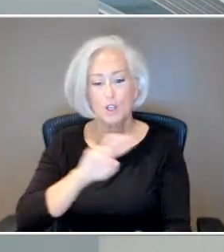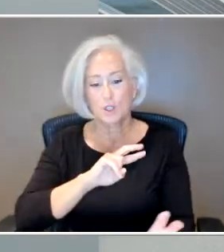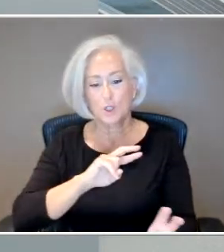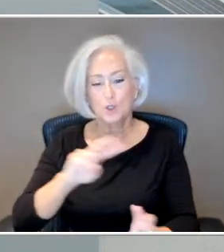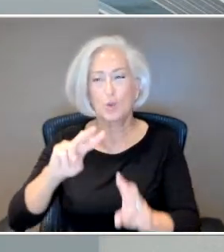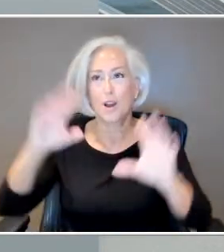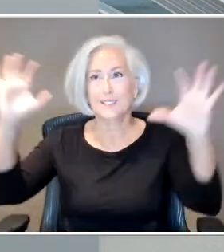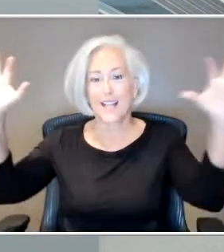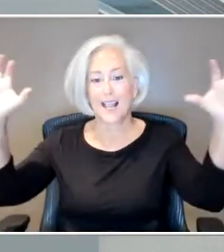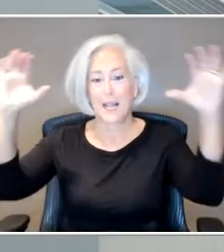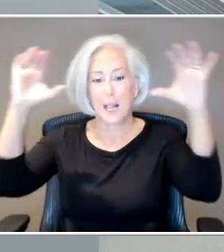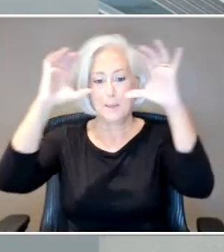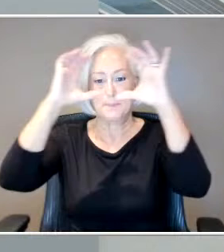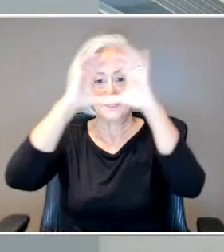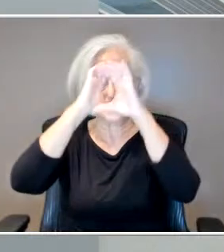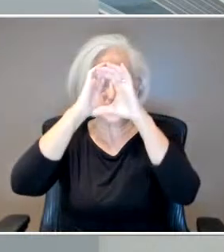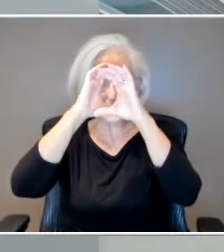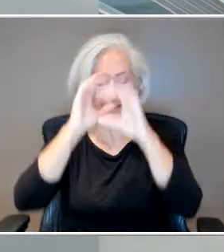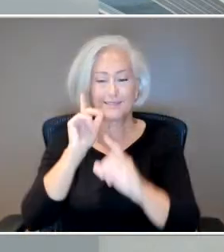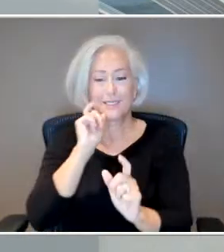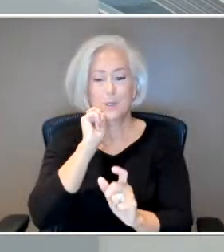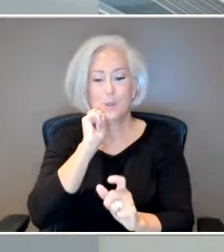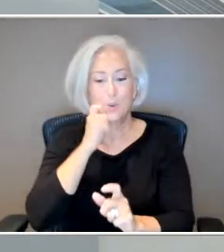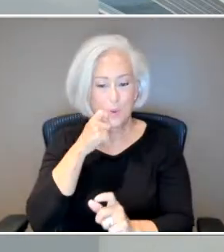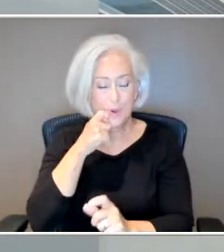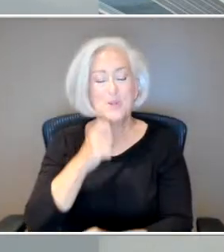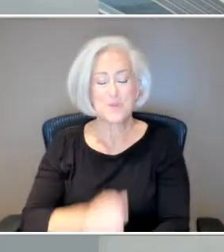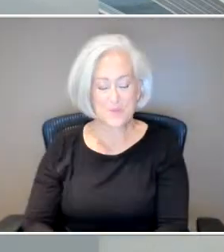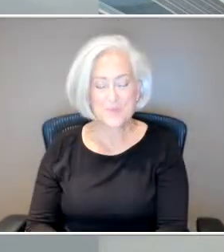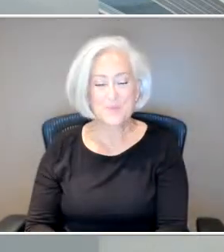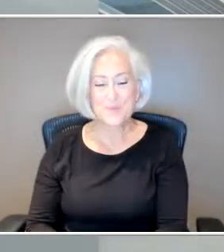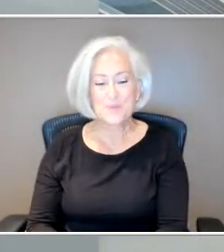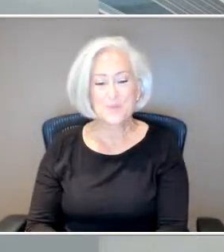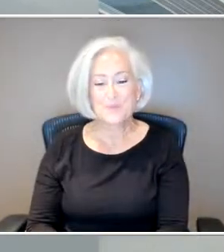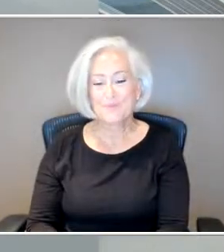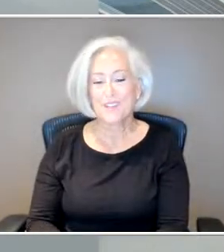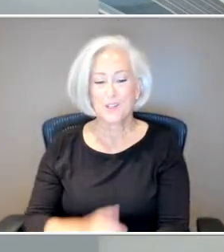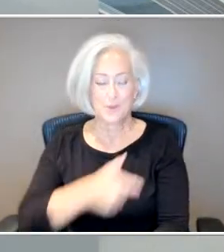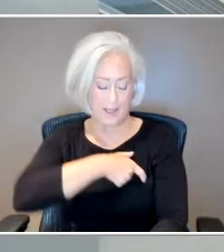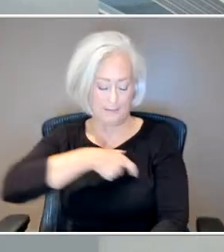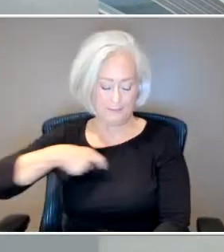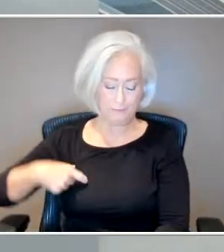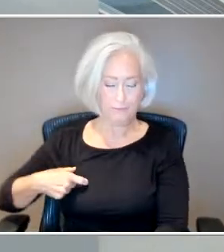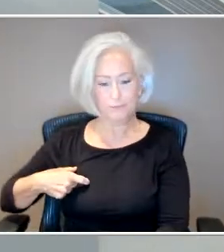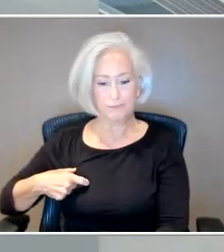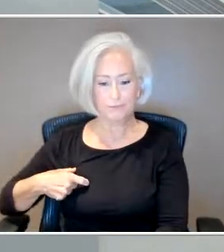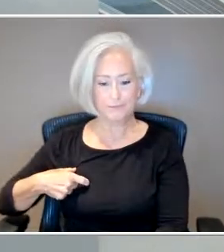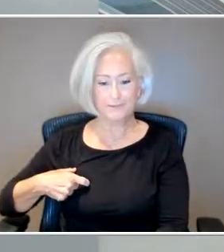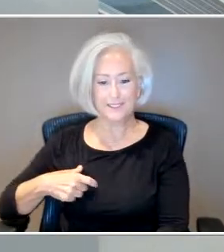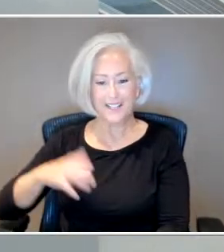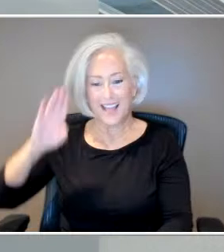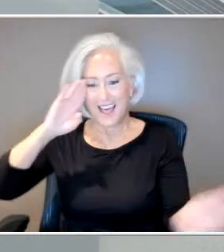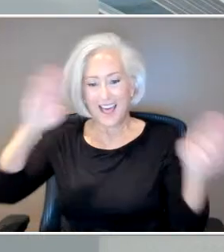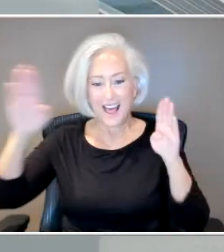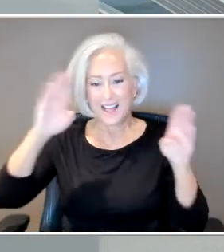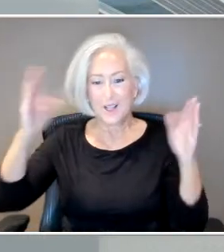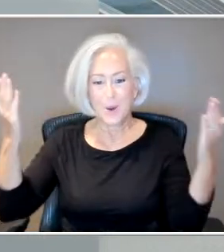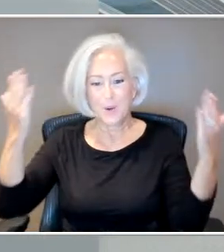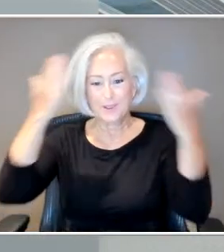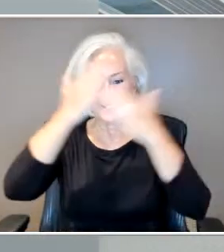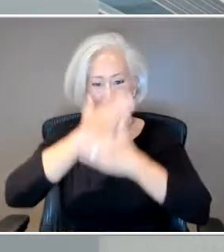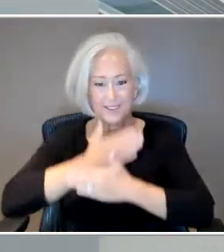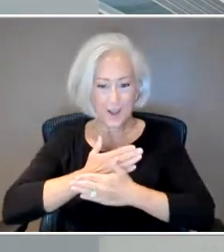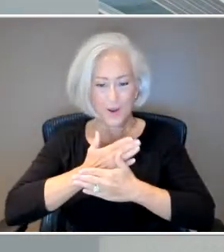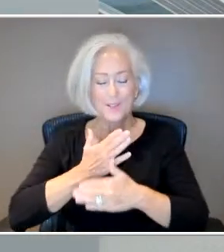was pretty cool. So we're wearing our "Hello Darkness, My Old Friend"